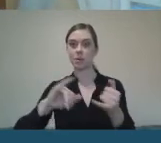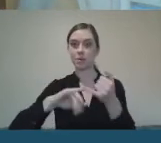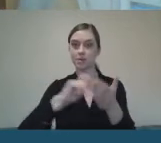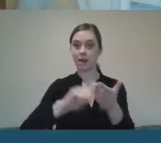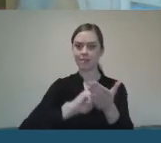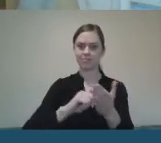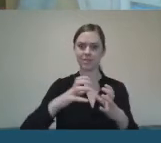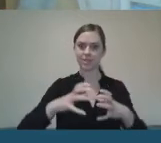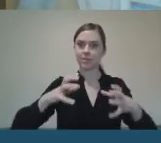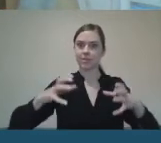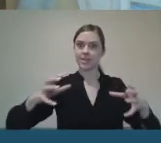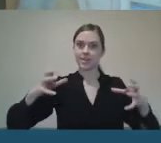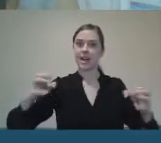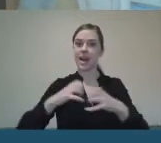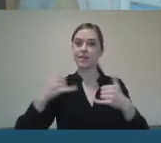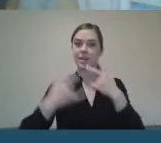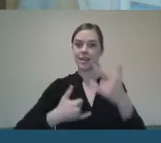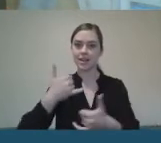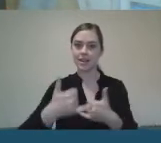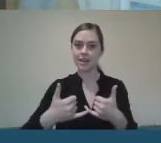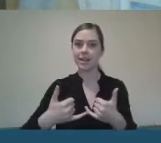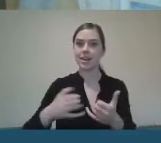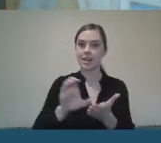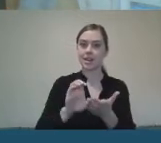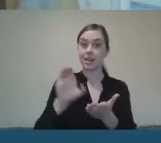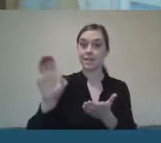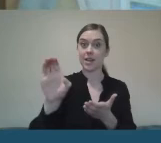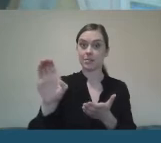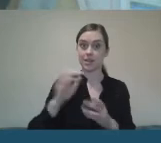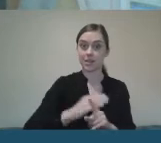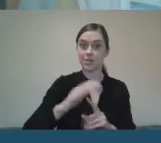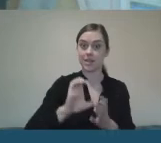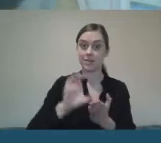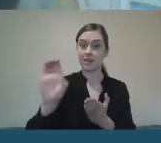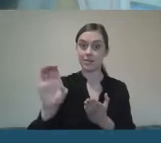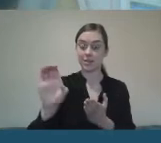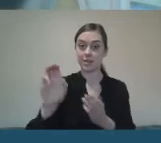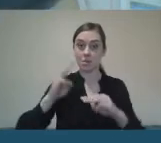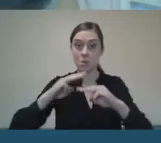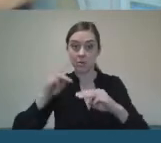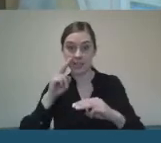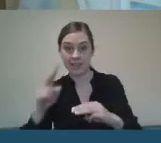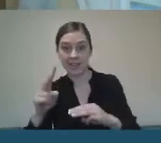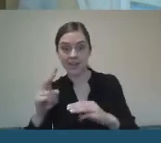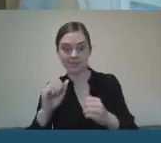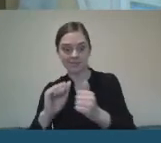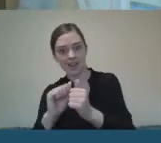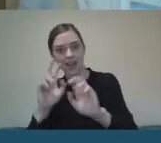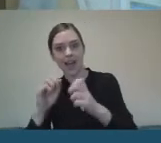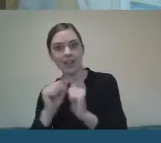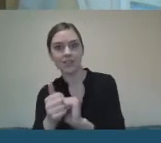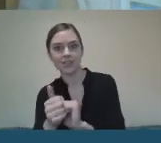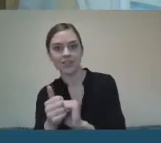the increase of investment with the actions and the cultural change on the ground. And the more we see on the action side and cultural side,